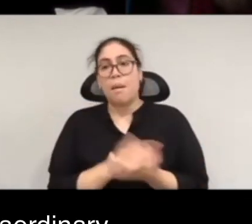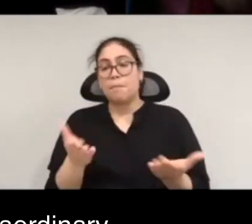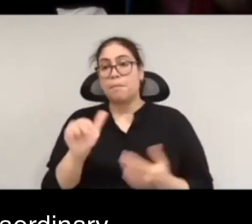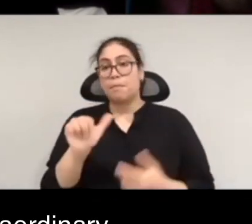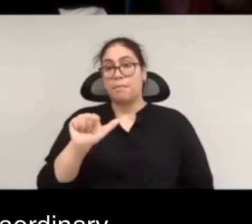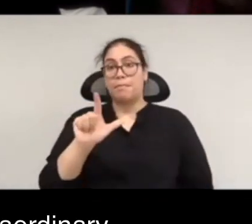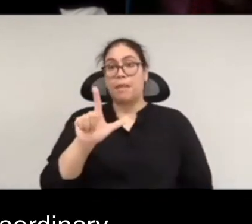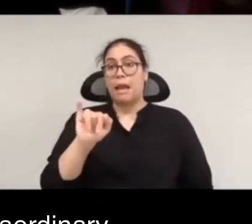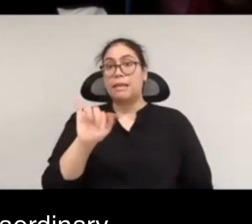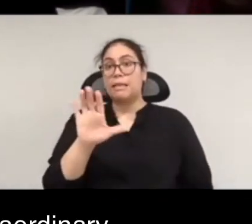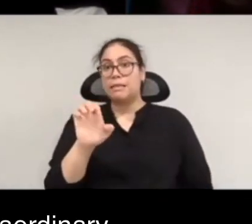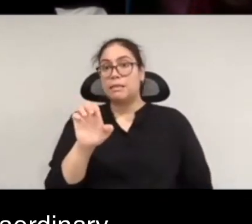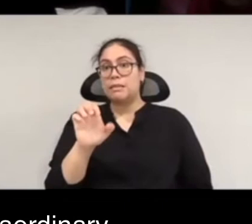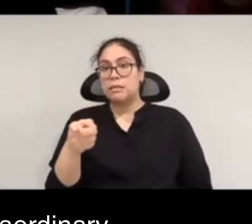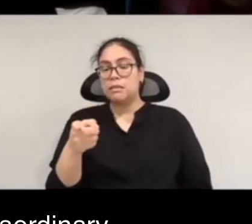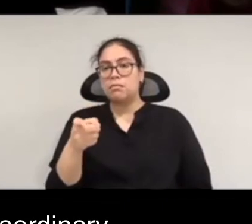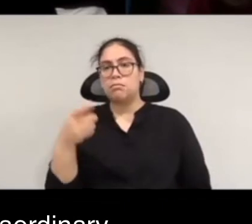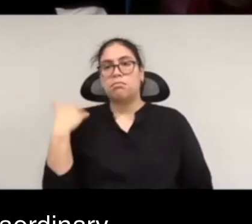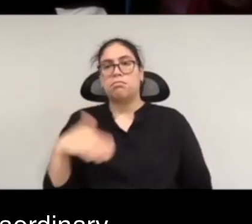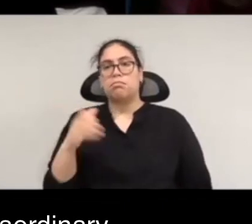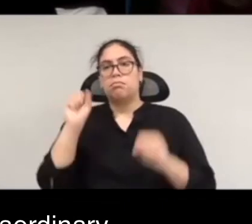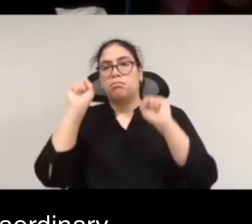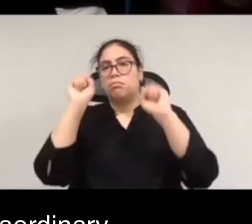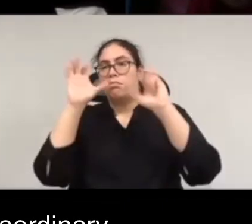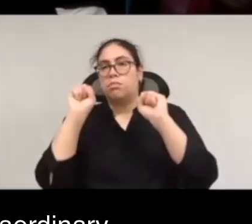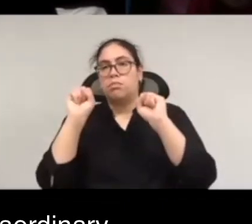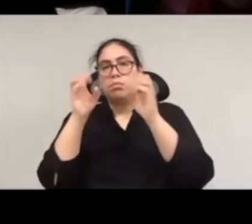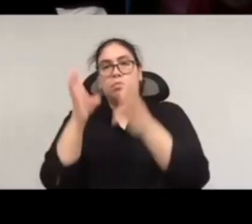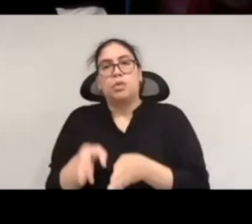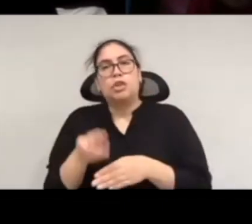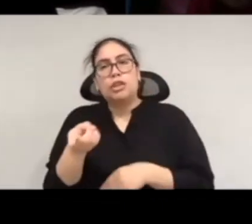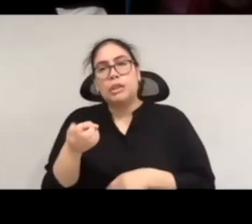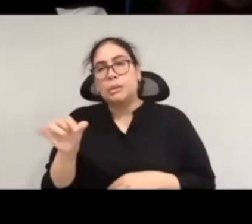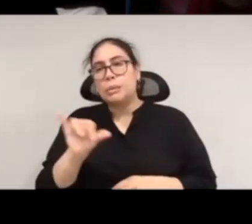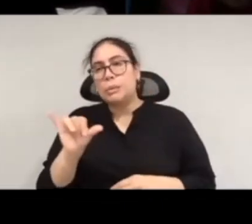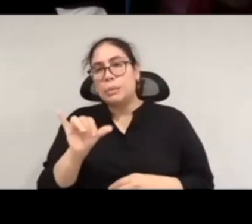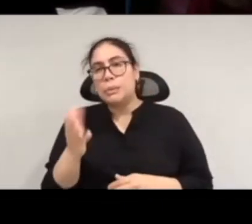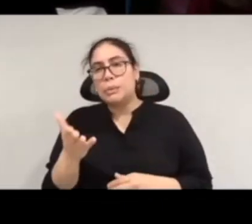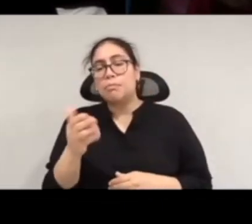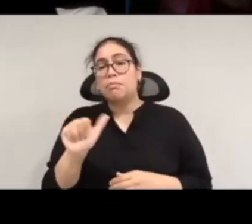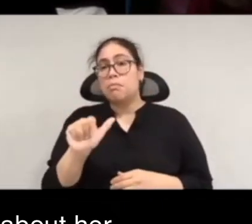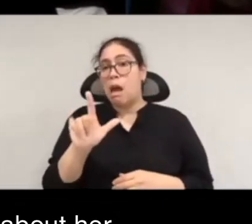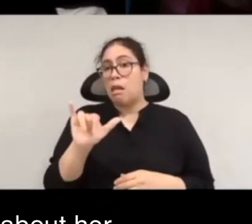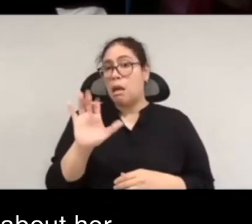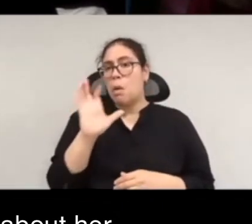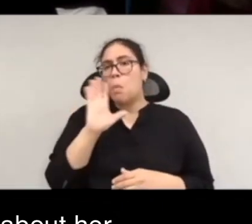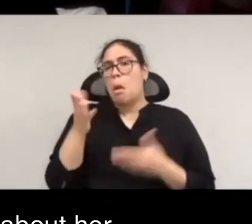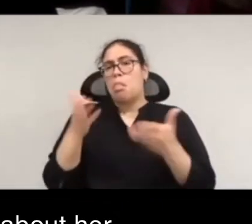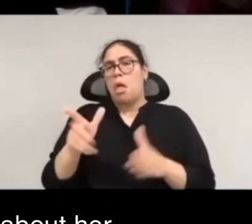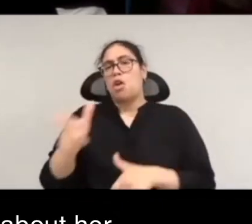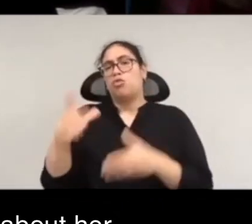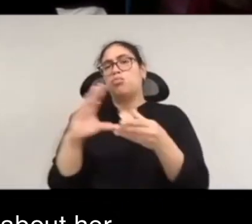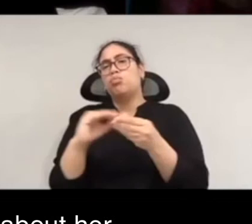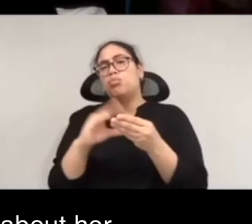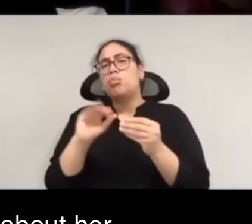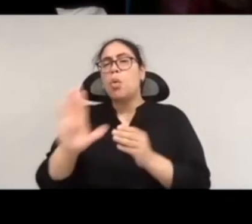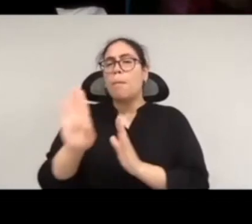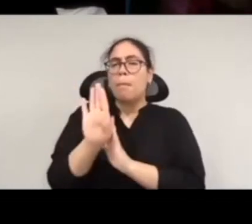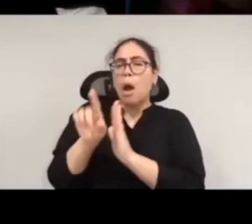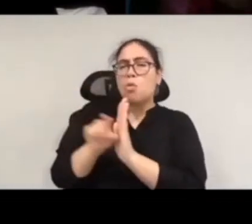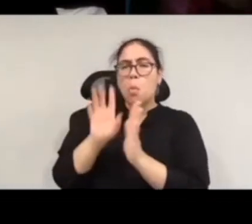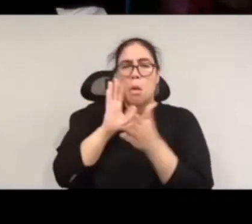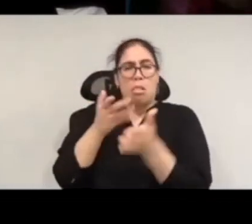Alice is an extraordinary human being also. And I'm going to let Alice talk at great length about her background as a filmmaker